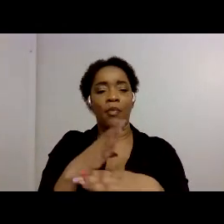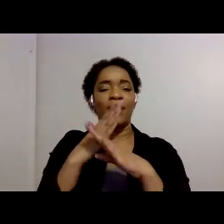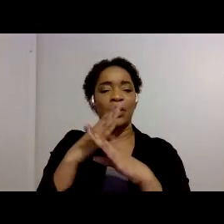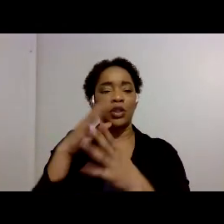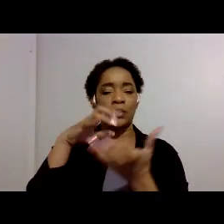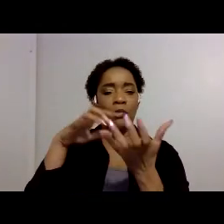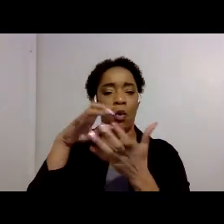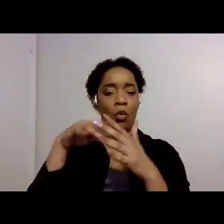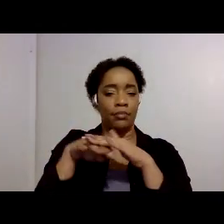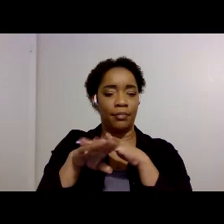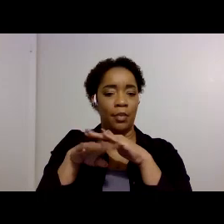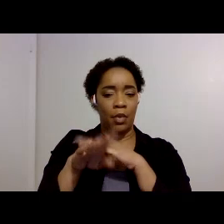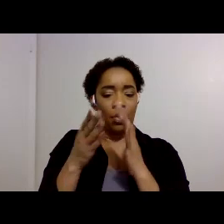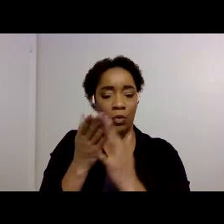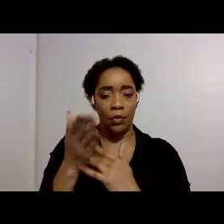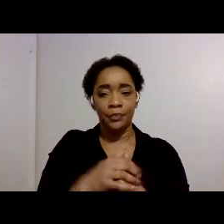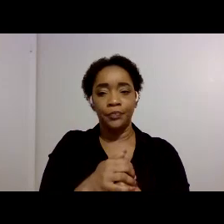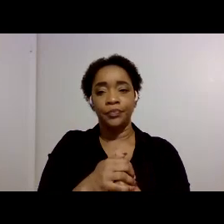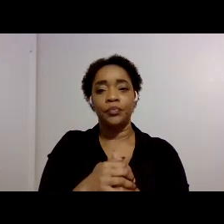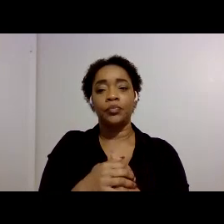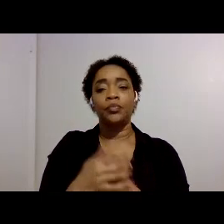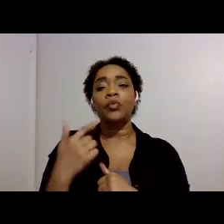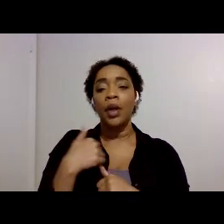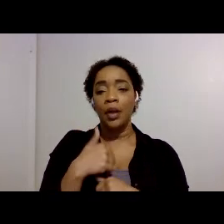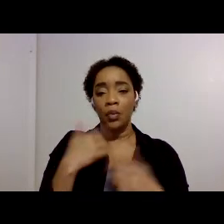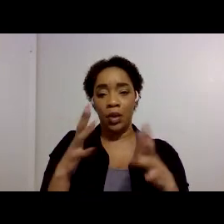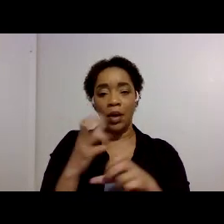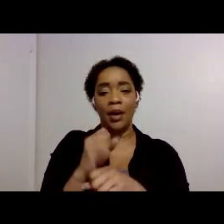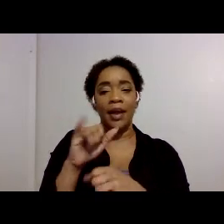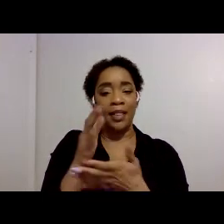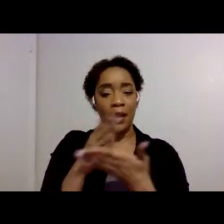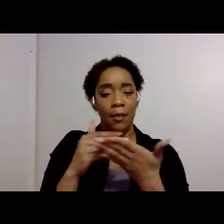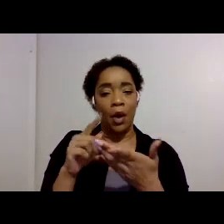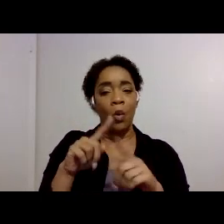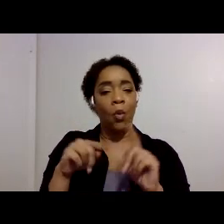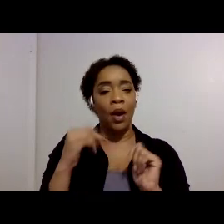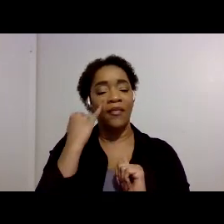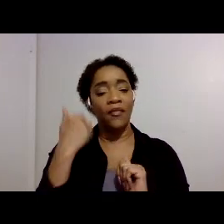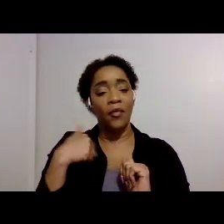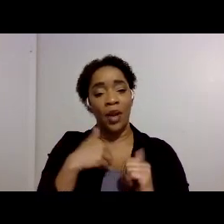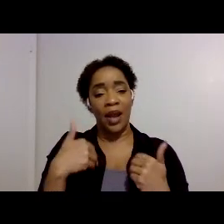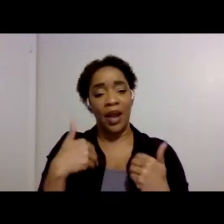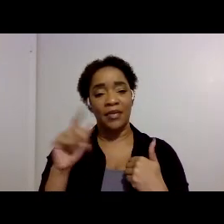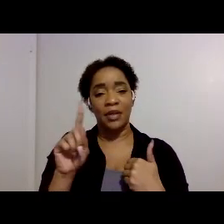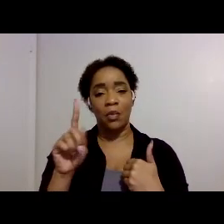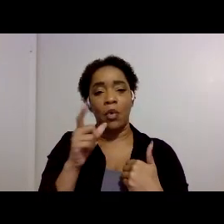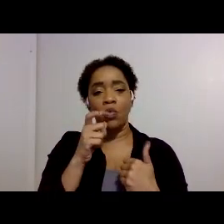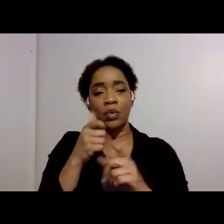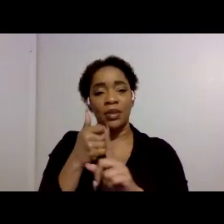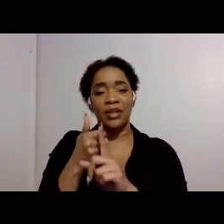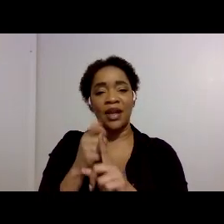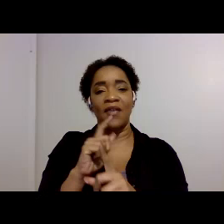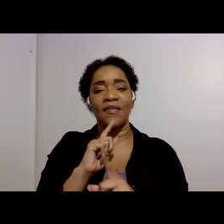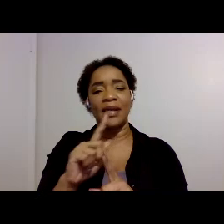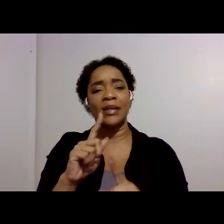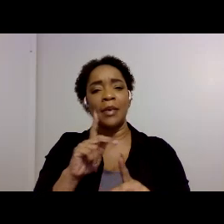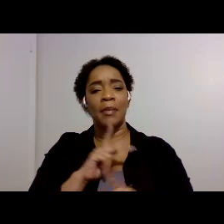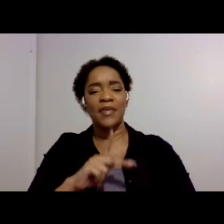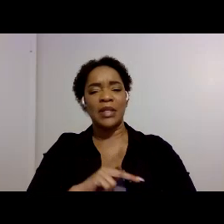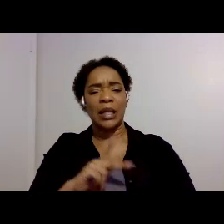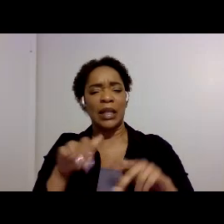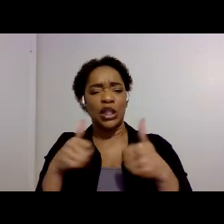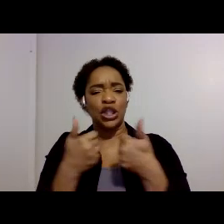got it. We got that part. What if we have someone who is hard or physically challenged to get, in my home to get